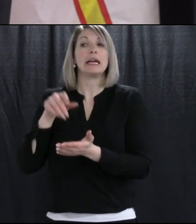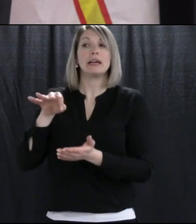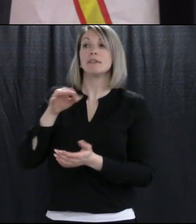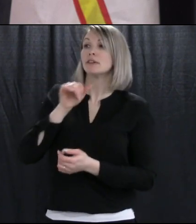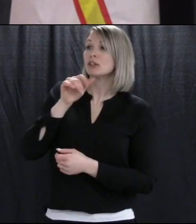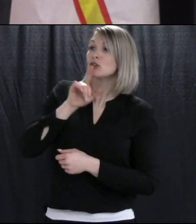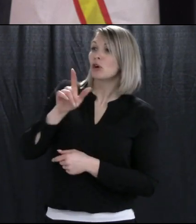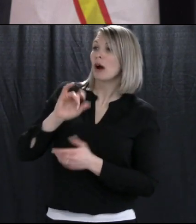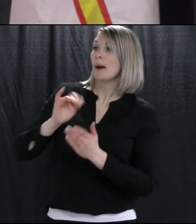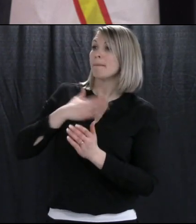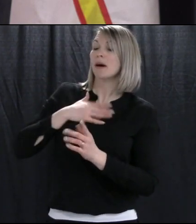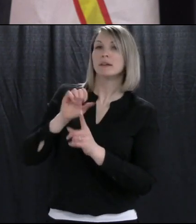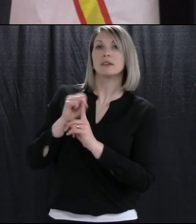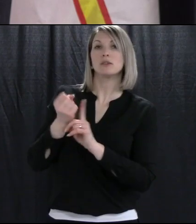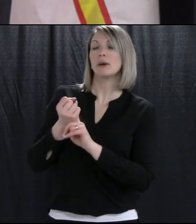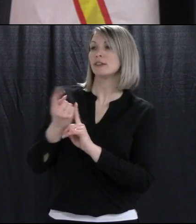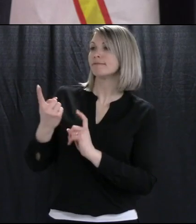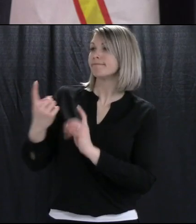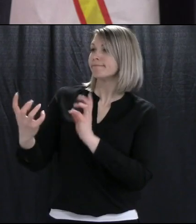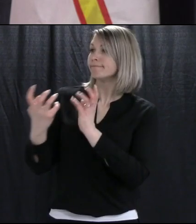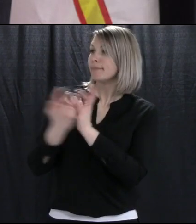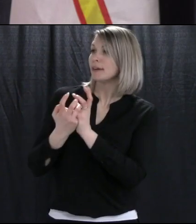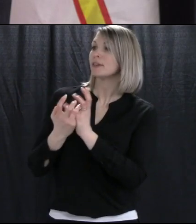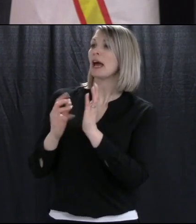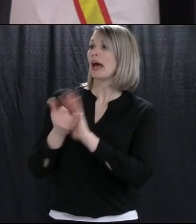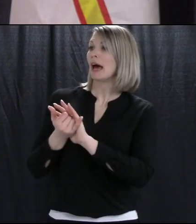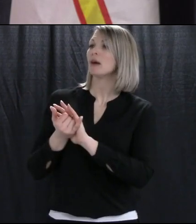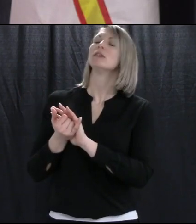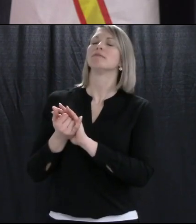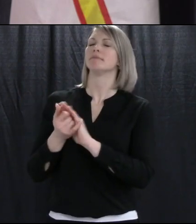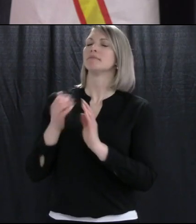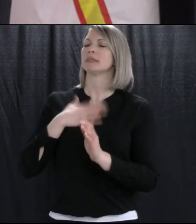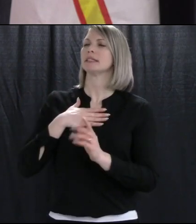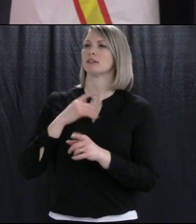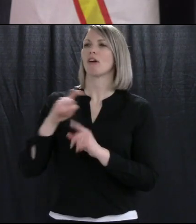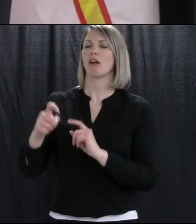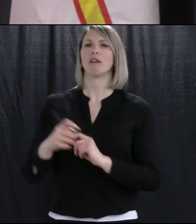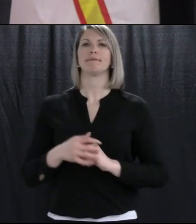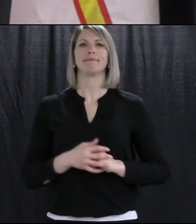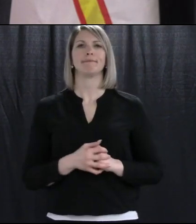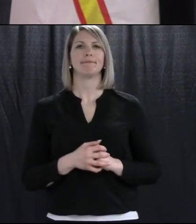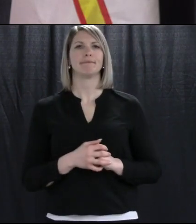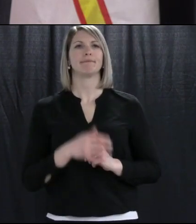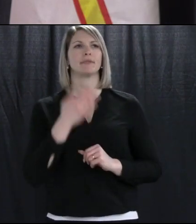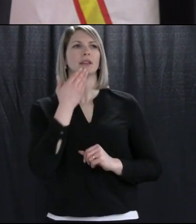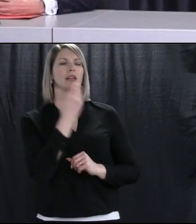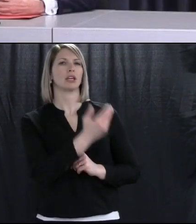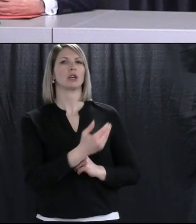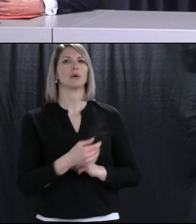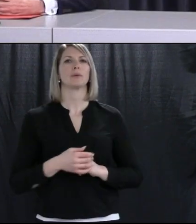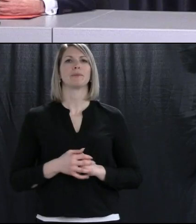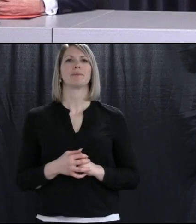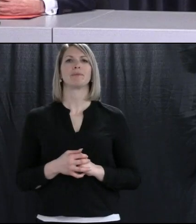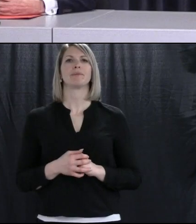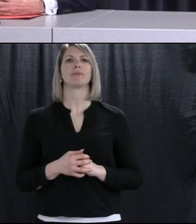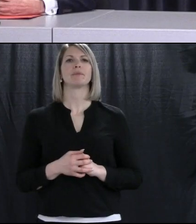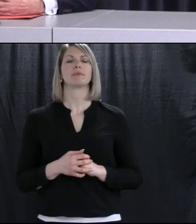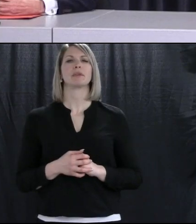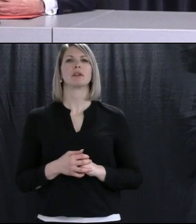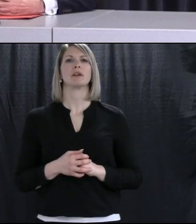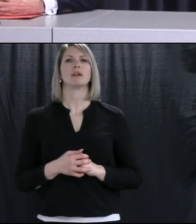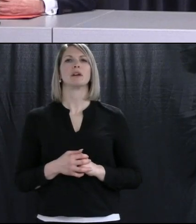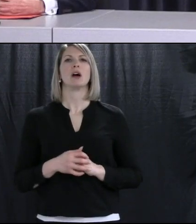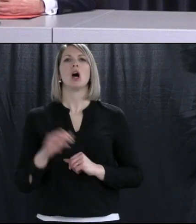inquiries to the appropriate departments for their support. Thank you. For the benefit of reporters, we're asking